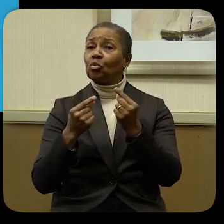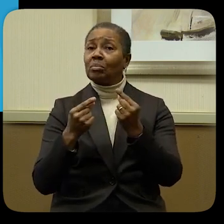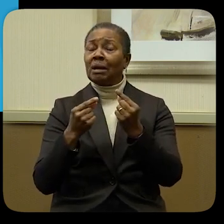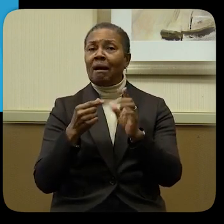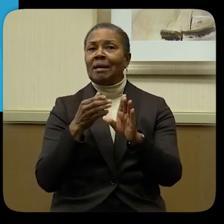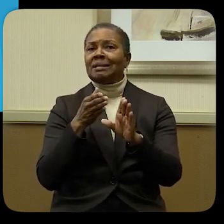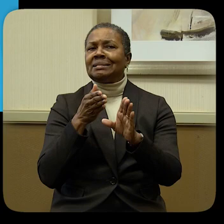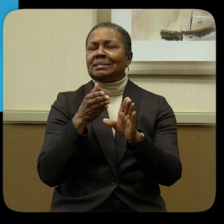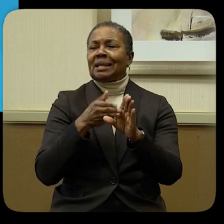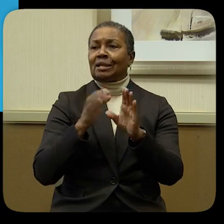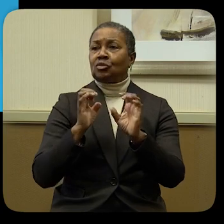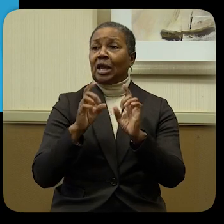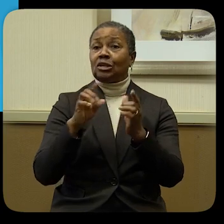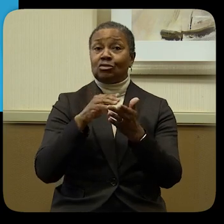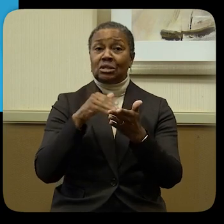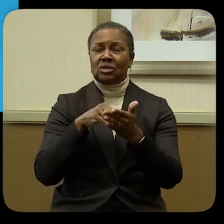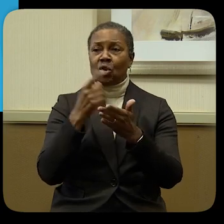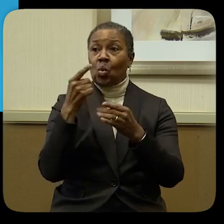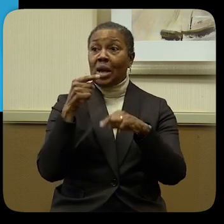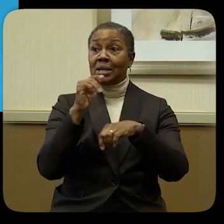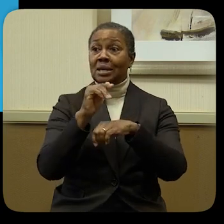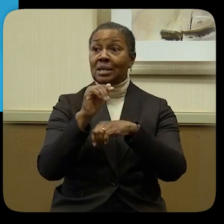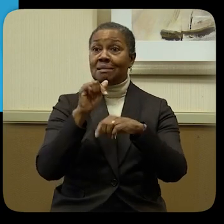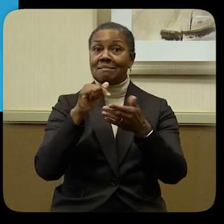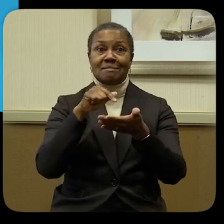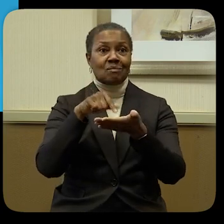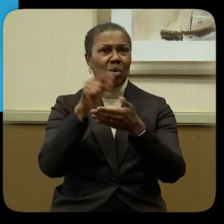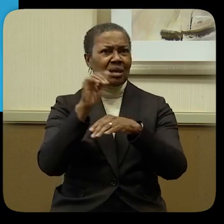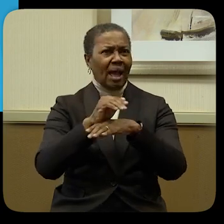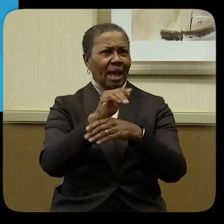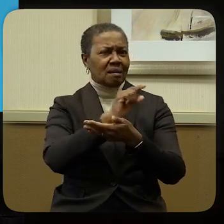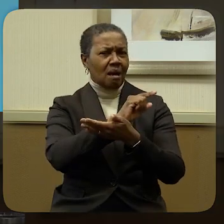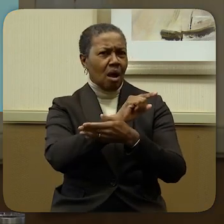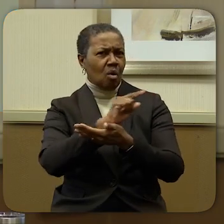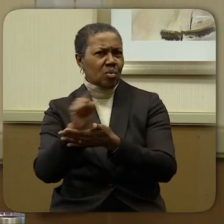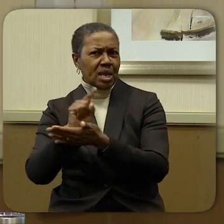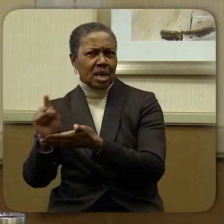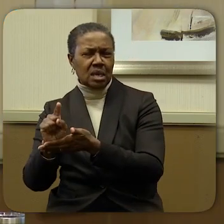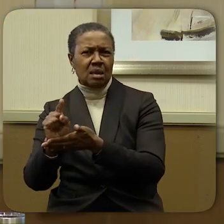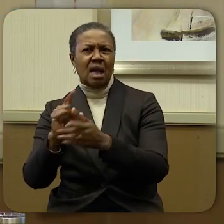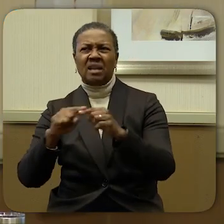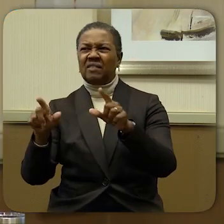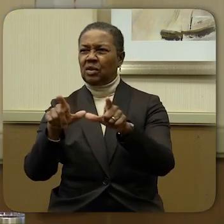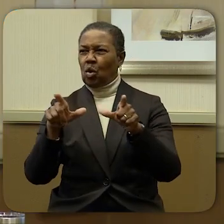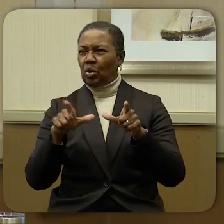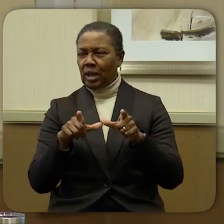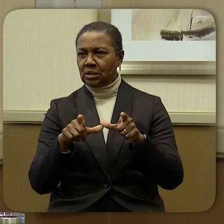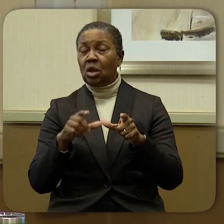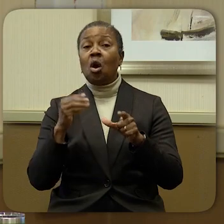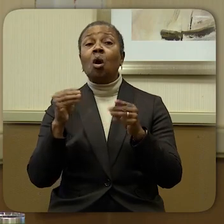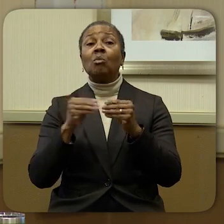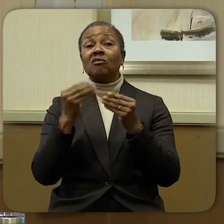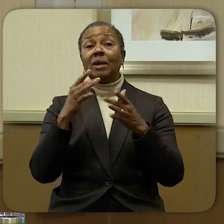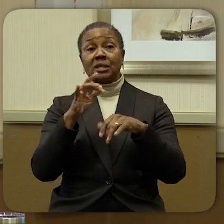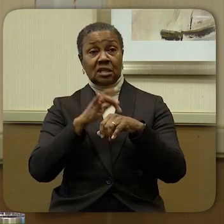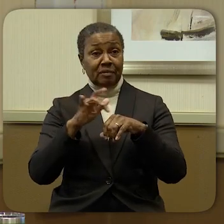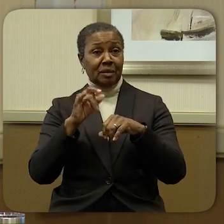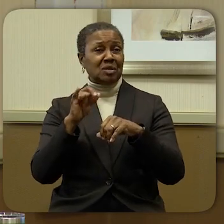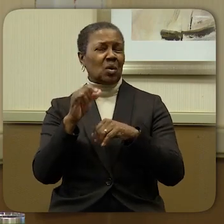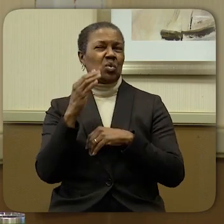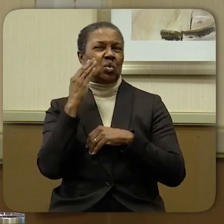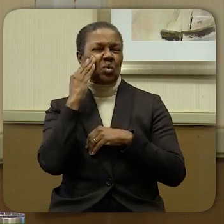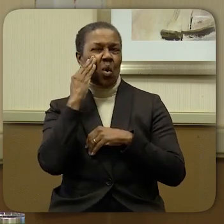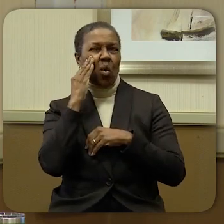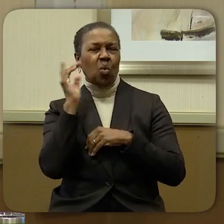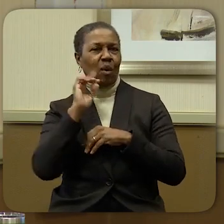psychoeducational group in one night a week in a bunch of different locations. And so there's more information about that, but just so you kind of get an idea of